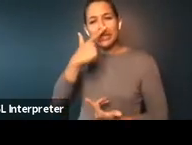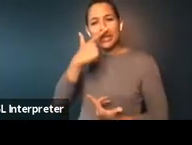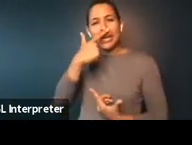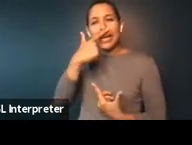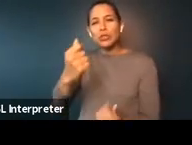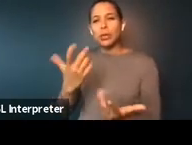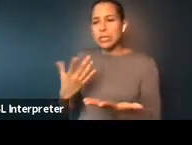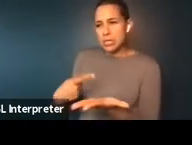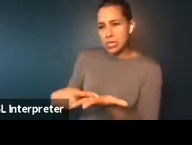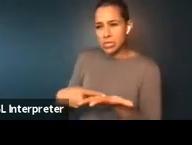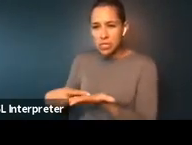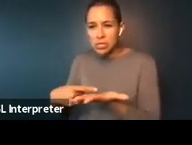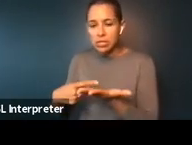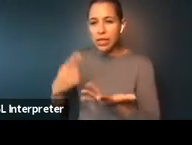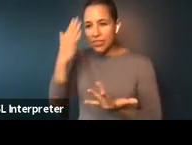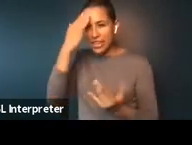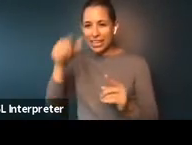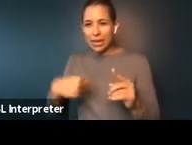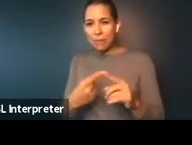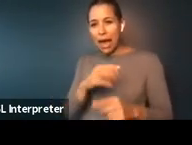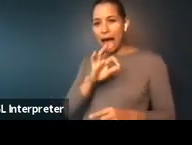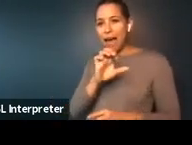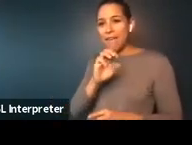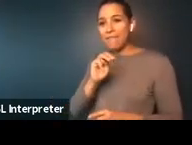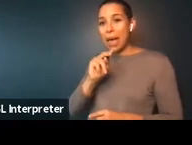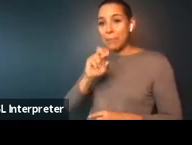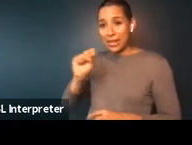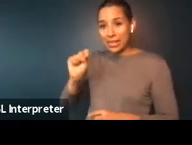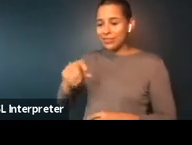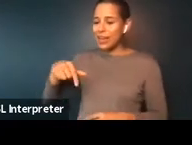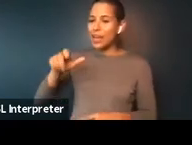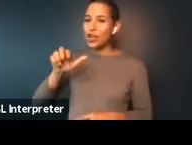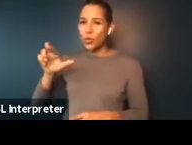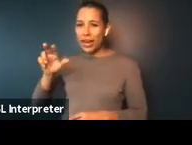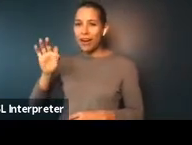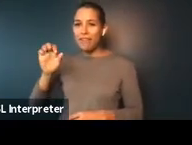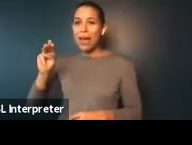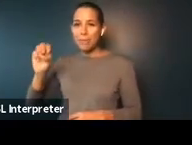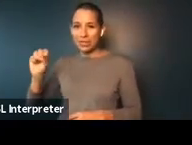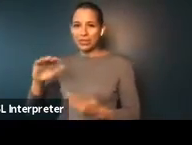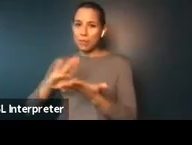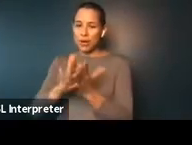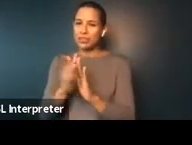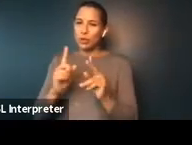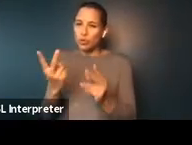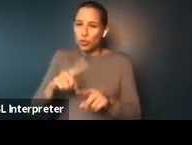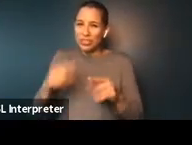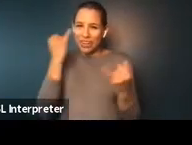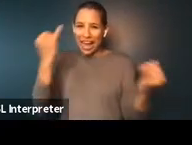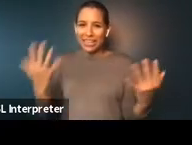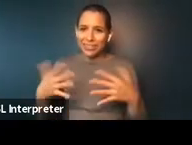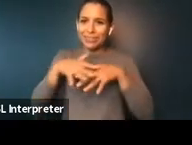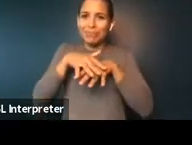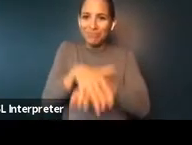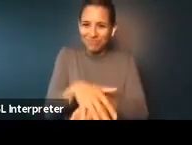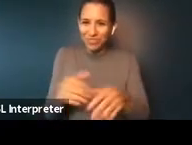like feminists and queer feminists in particular that brings together those sorts of juxtapositions. Um, but I think one of the things that we